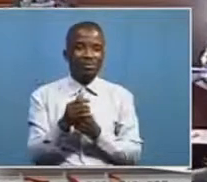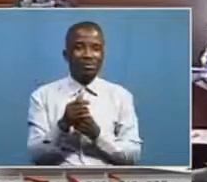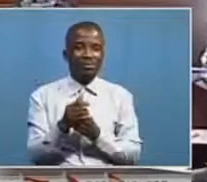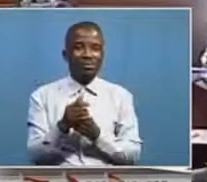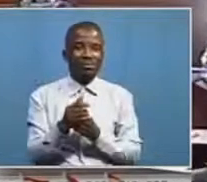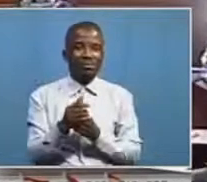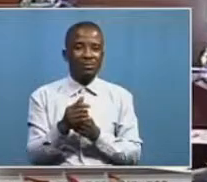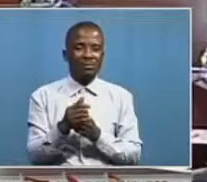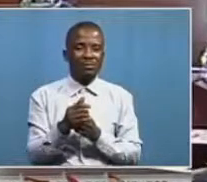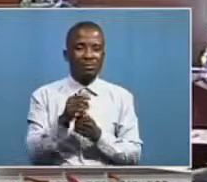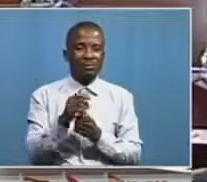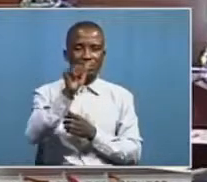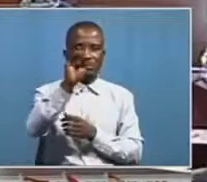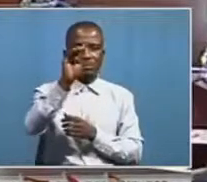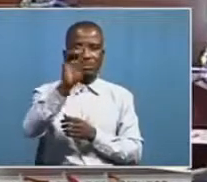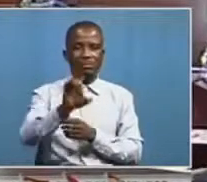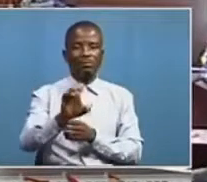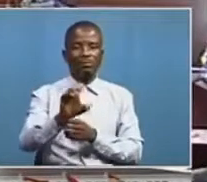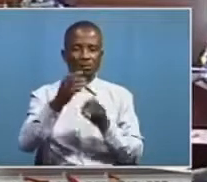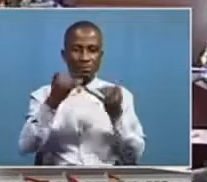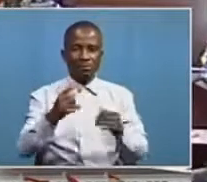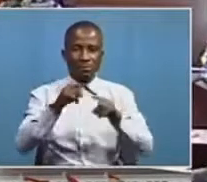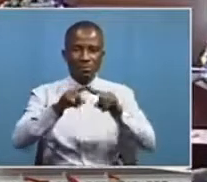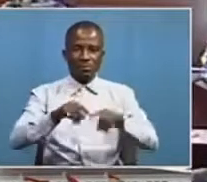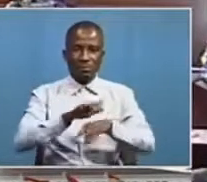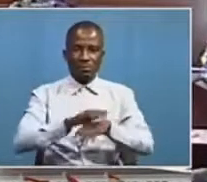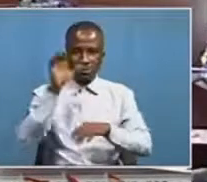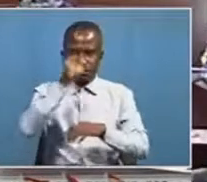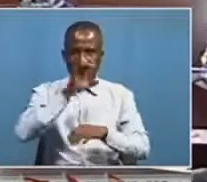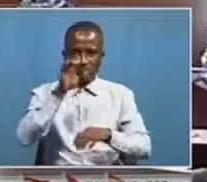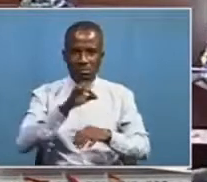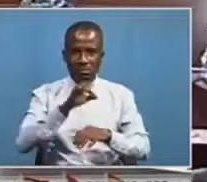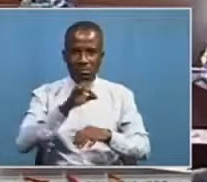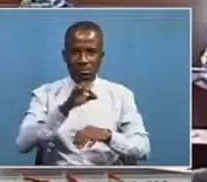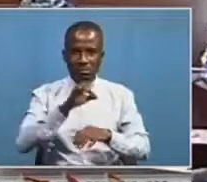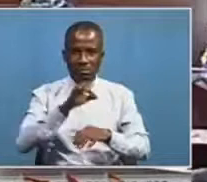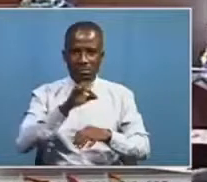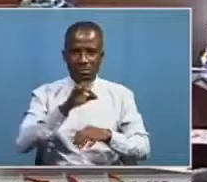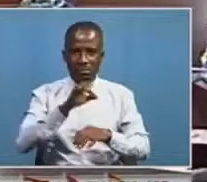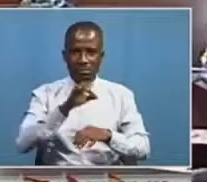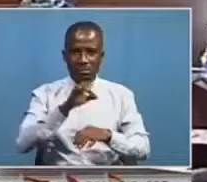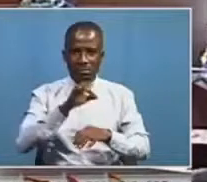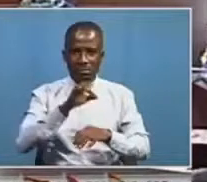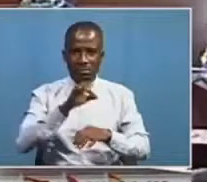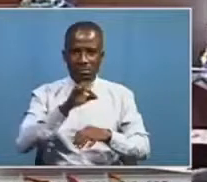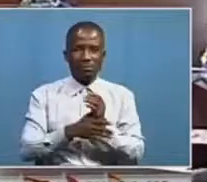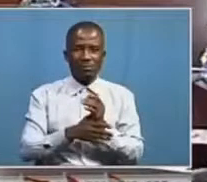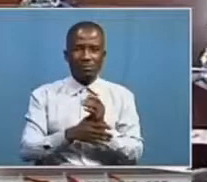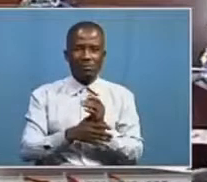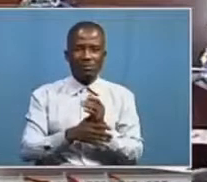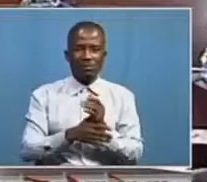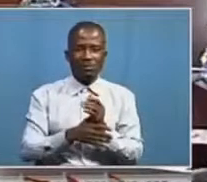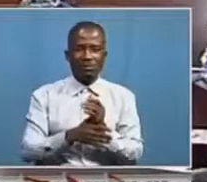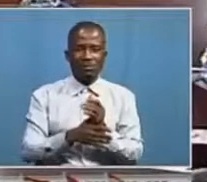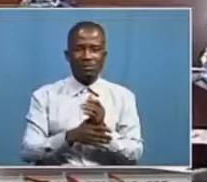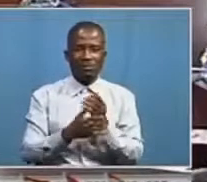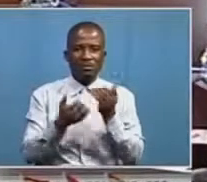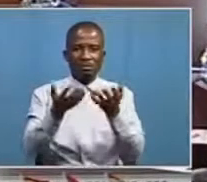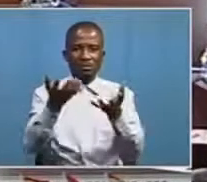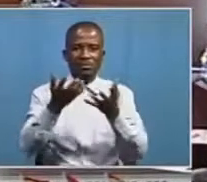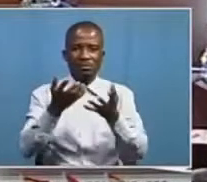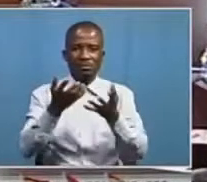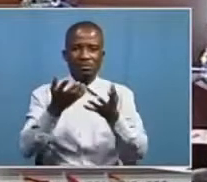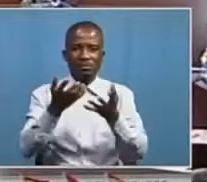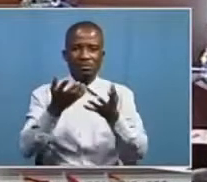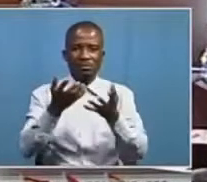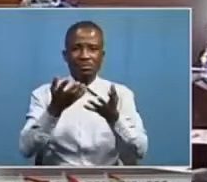A, B, and C, and consequently sought an annulment of CI 135 in relief D. He also invited the